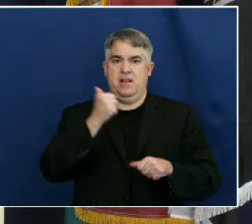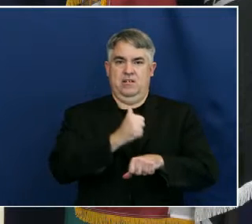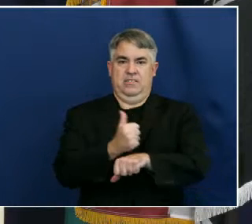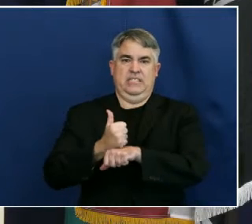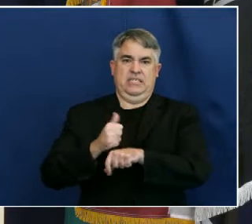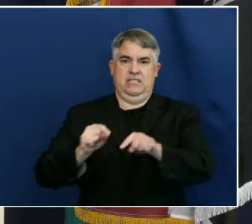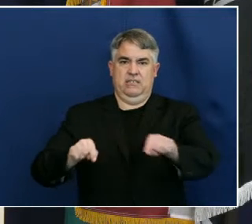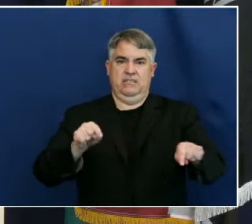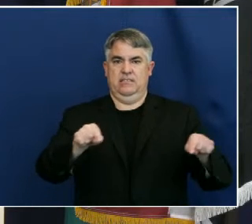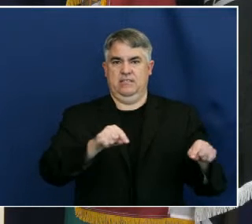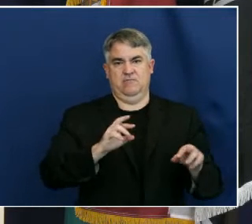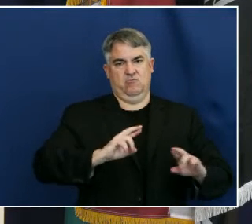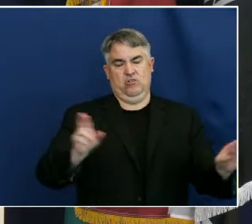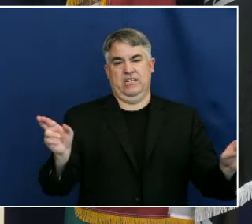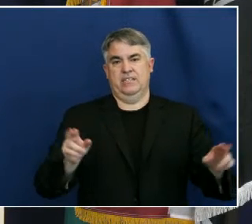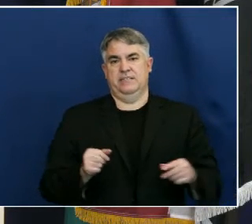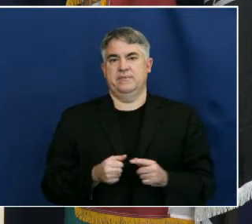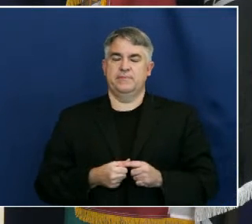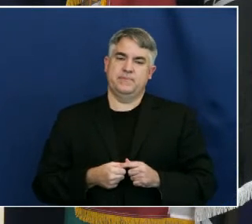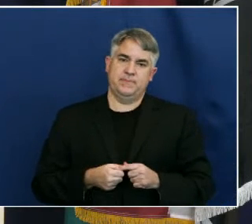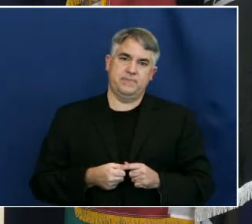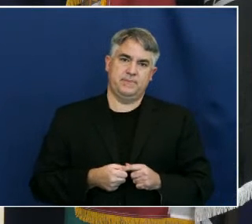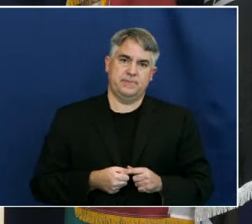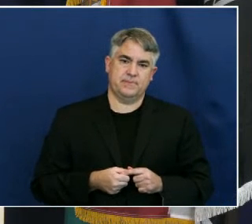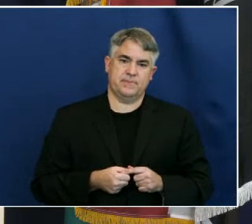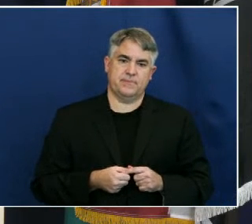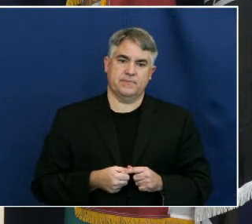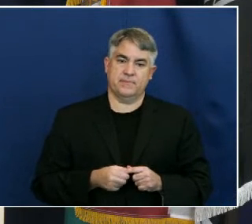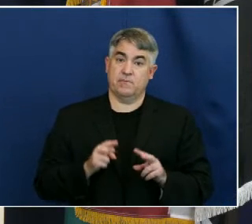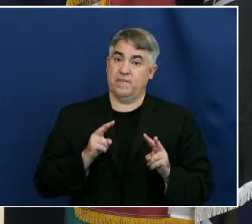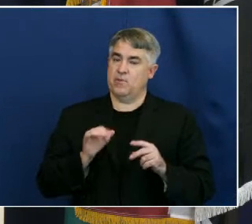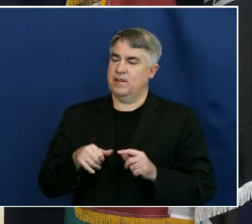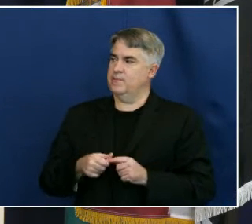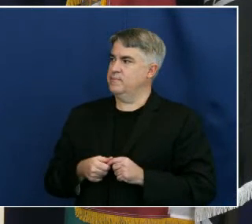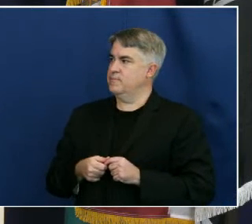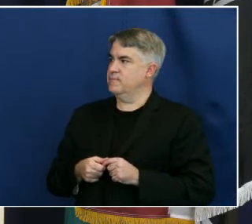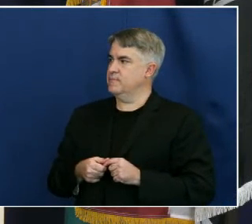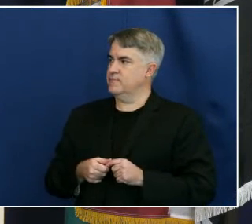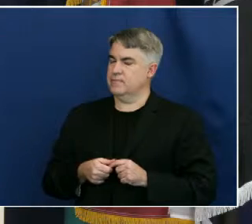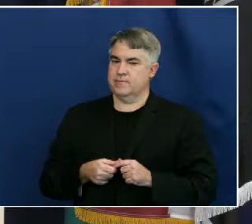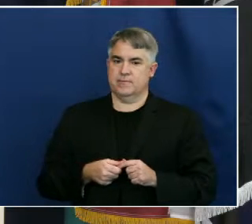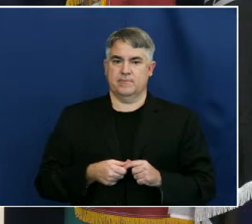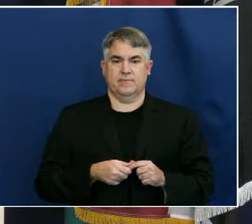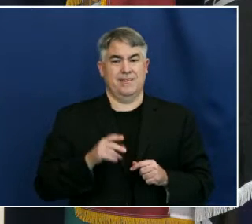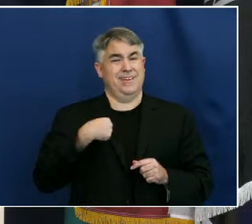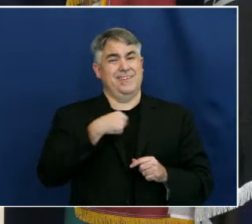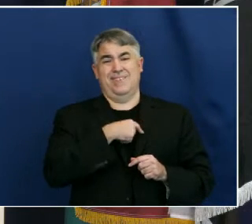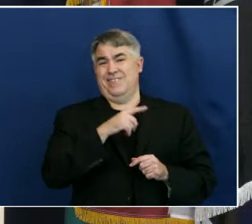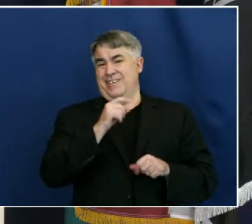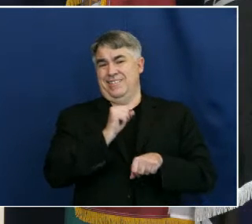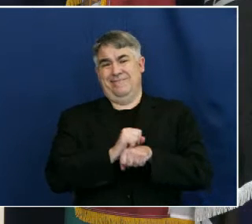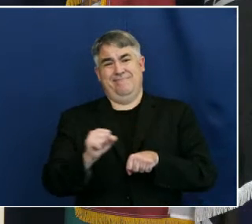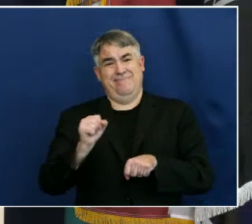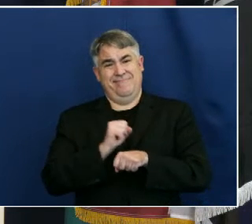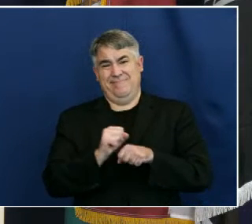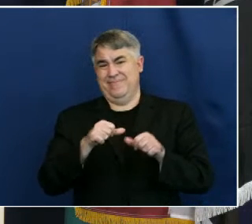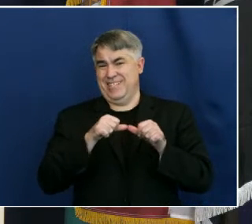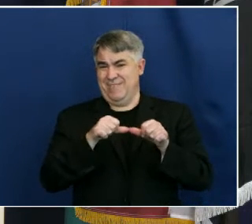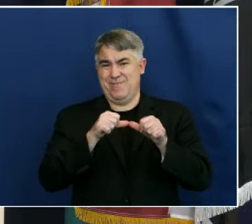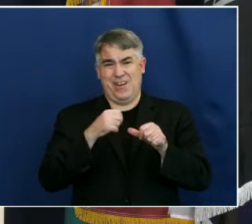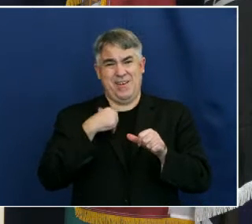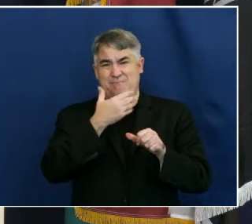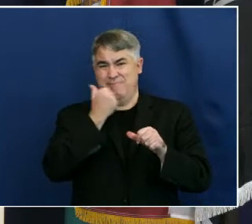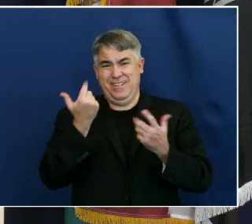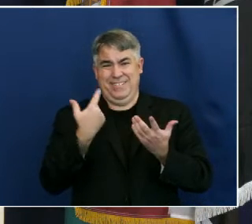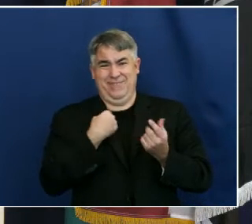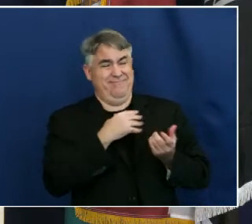make it easier to plan, and it'll make it easier to set some expectations with the public. But we're going to continue doing the best we can with what we have when